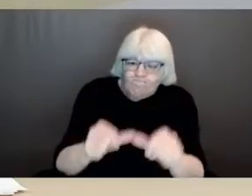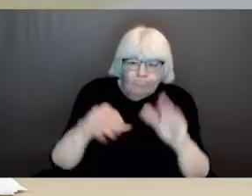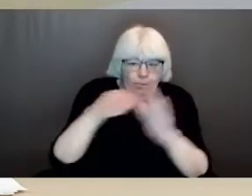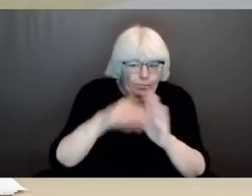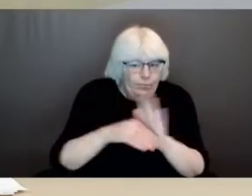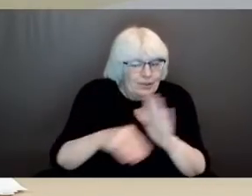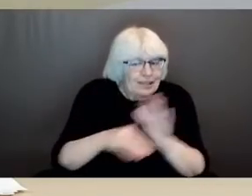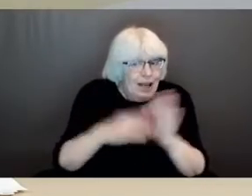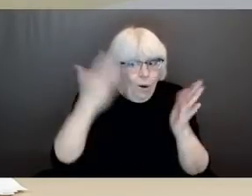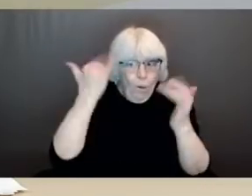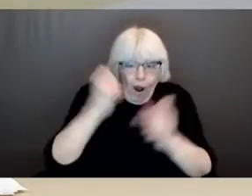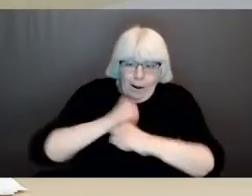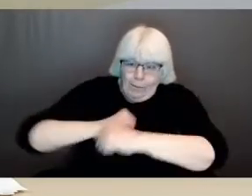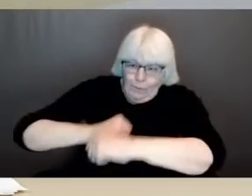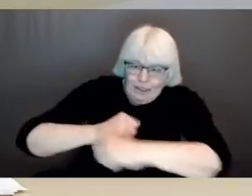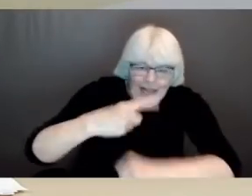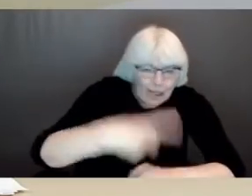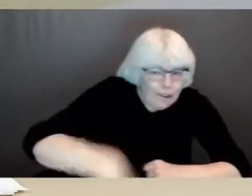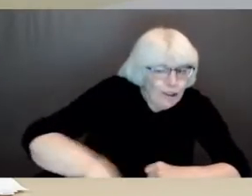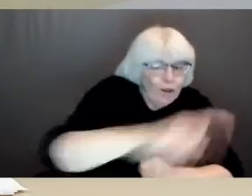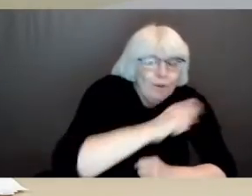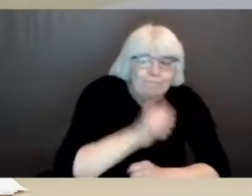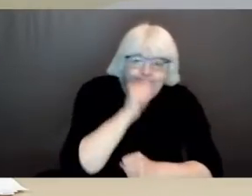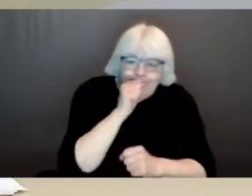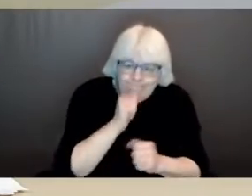fourth wave of this global pandemic.